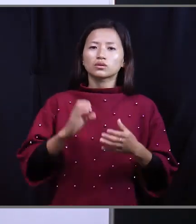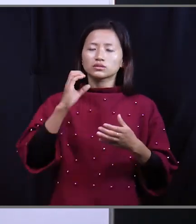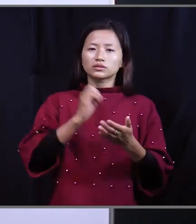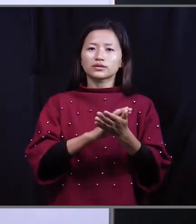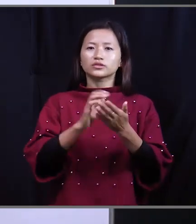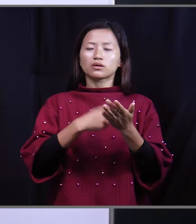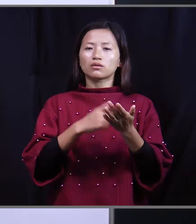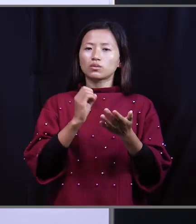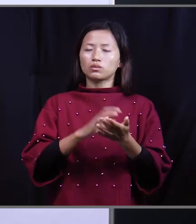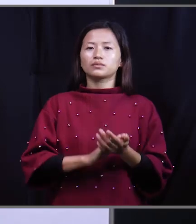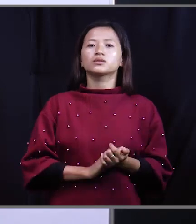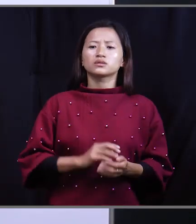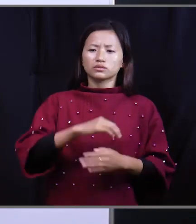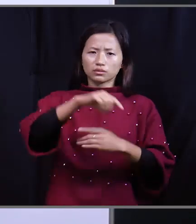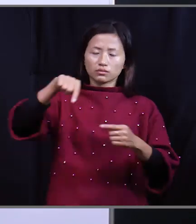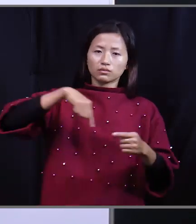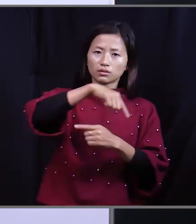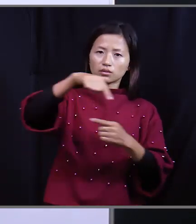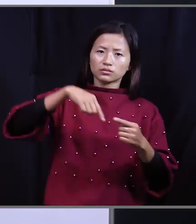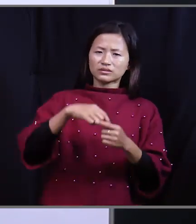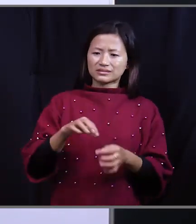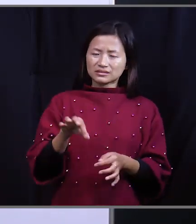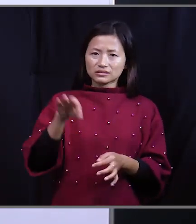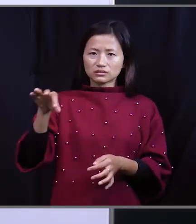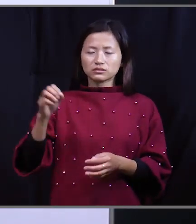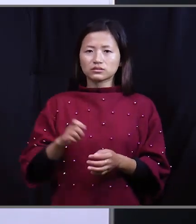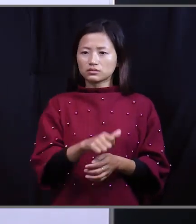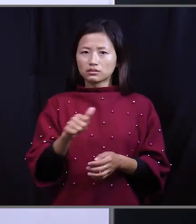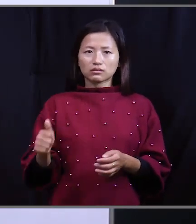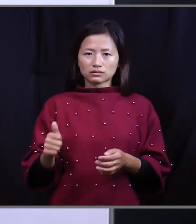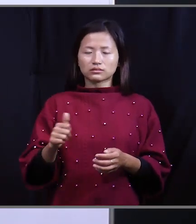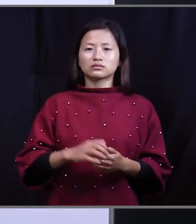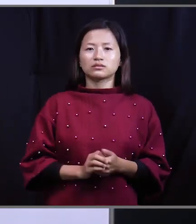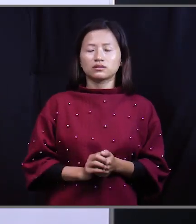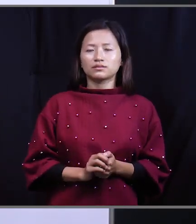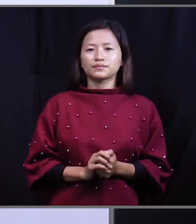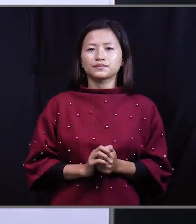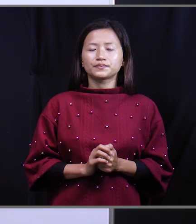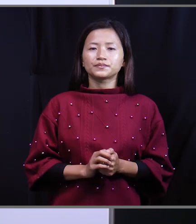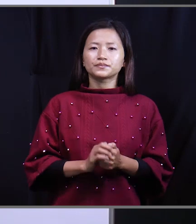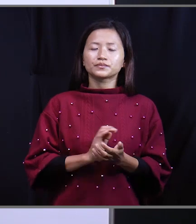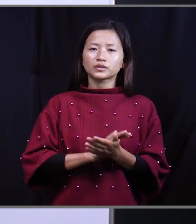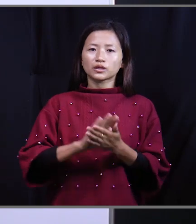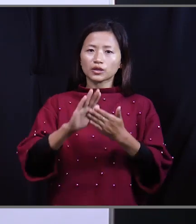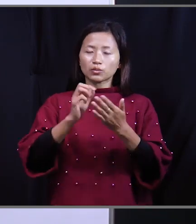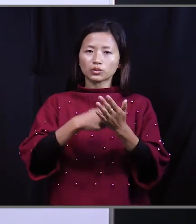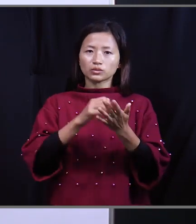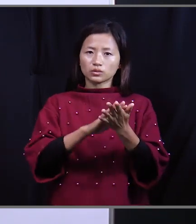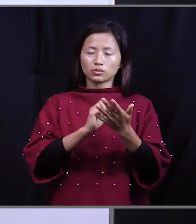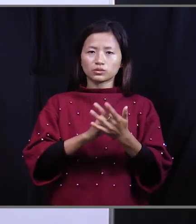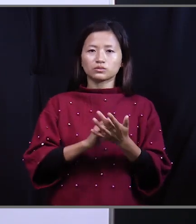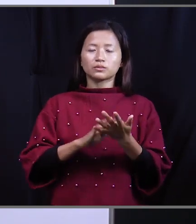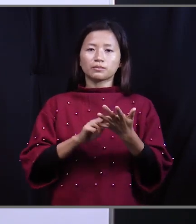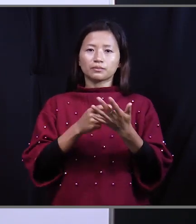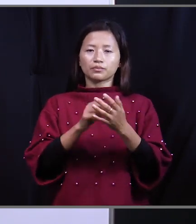They hug and twist around each other. In which it now says, it says that chromosomes of homologous pair, these two